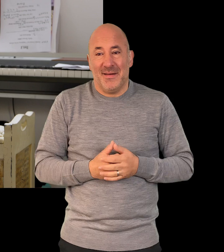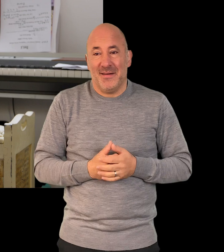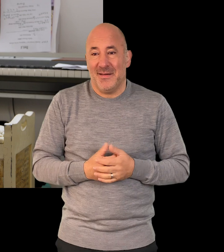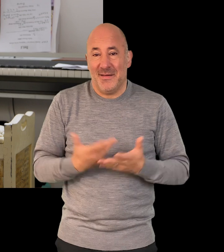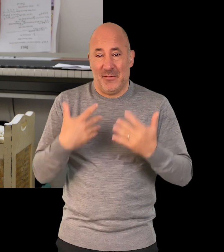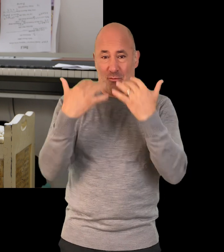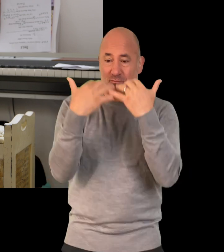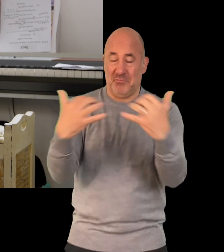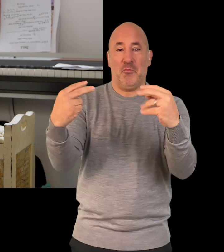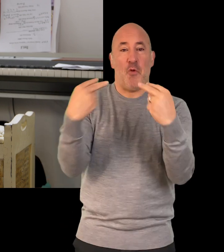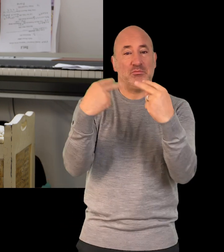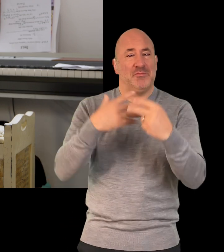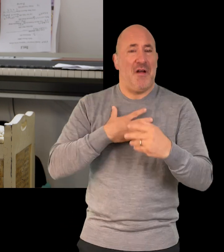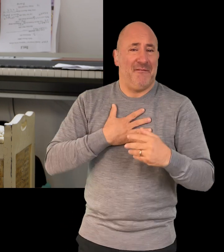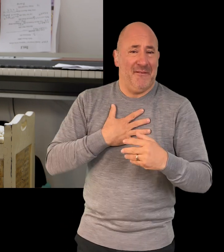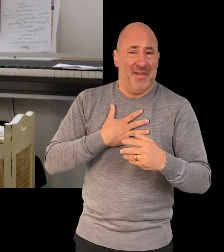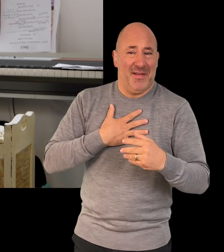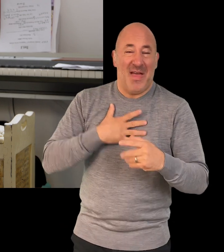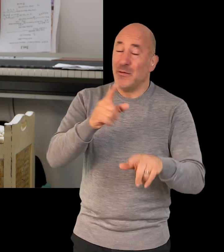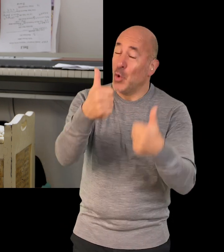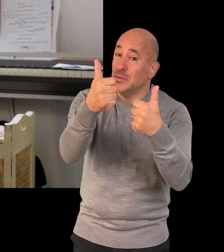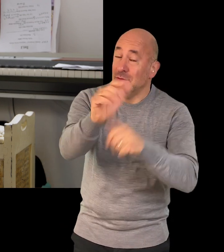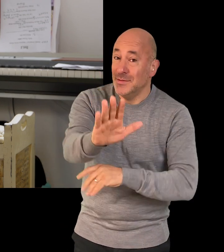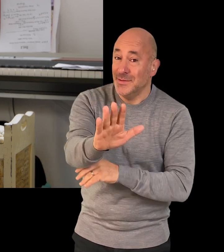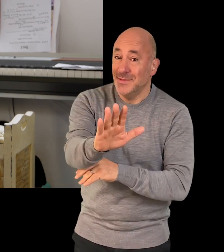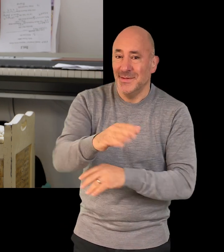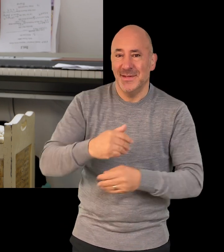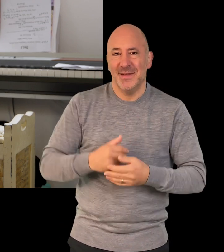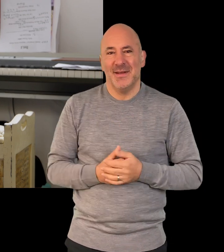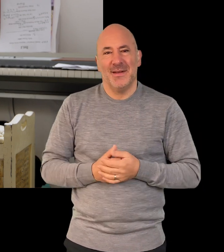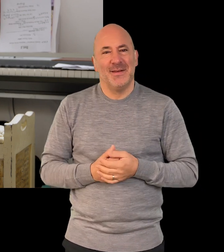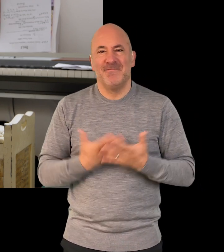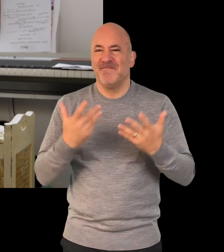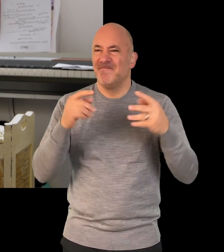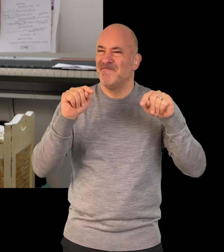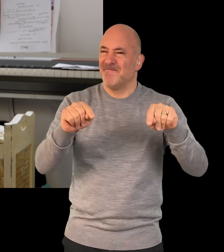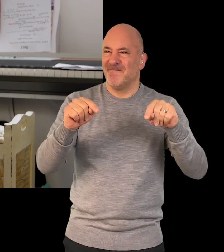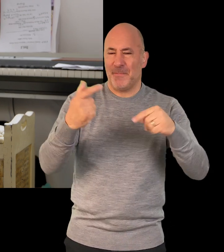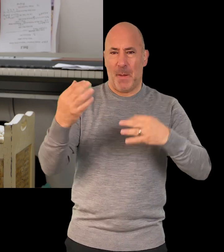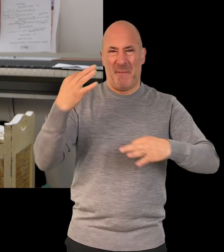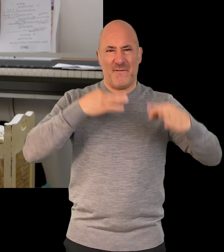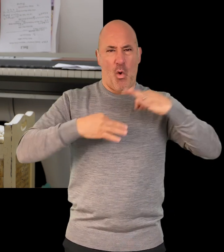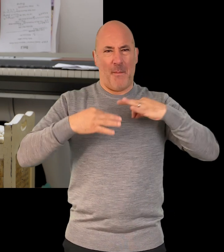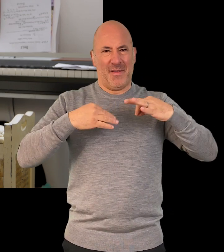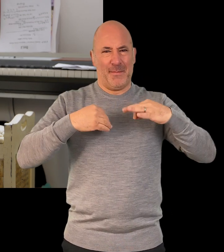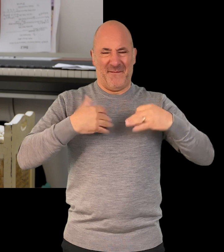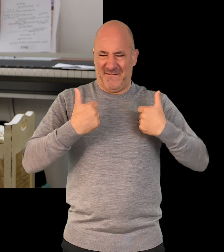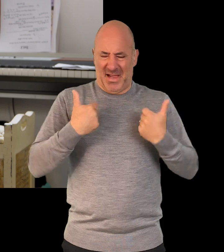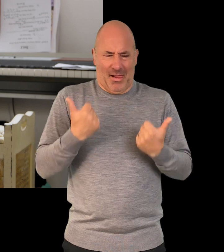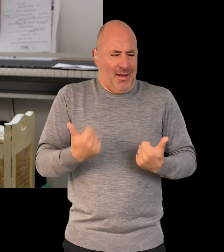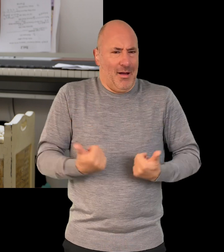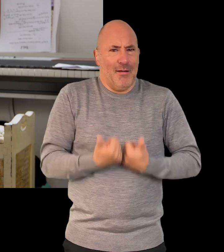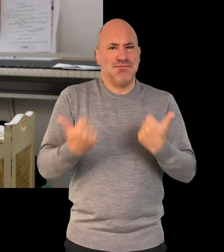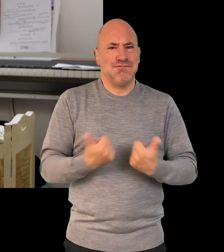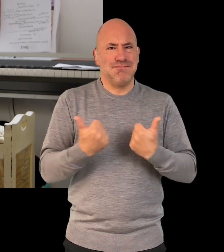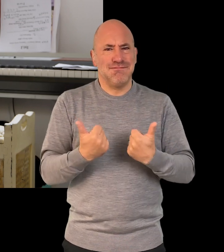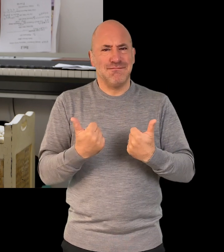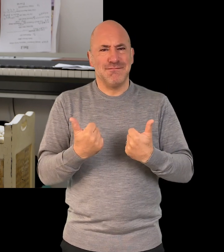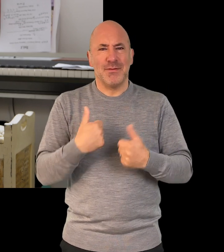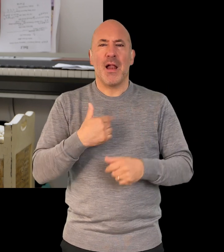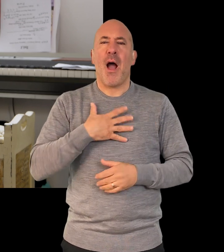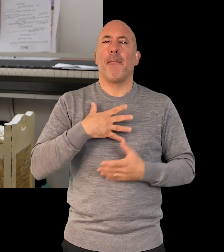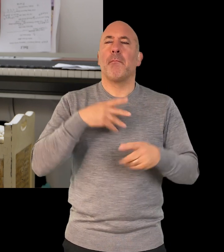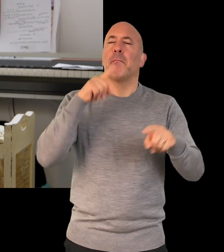audience. That's always really, really good. There is something about performing that keeps me right, but I think what